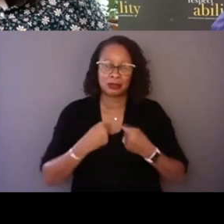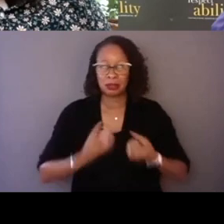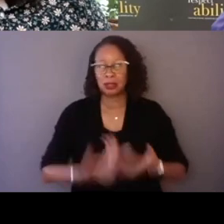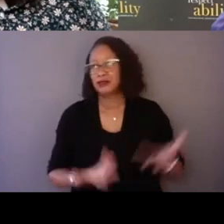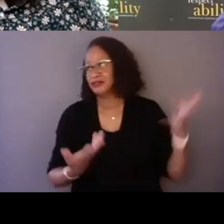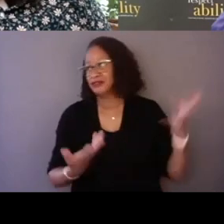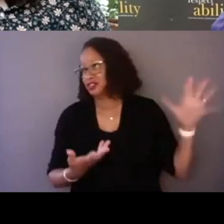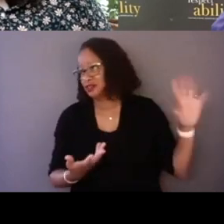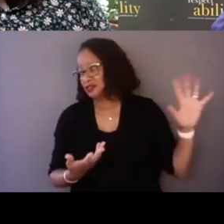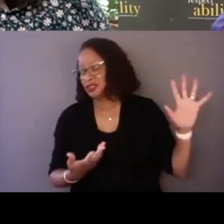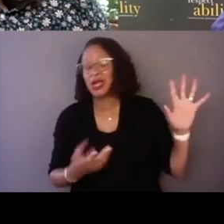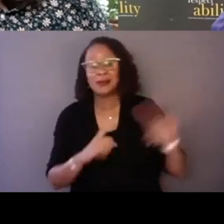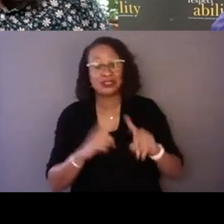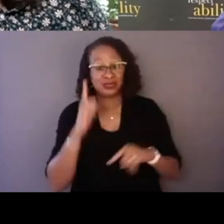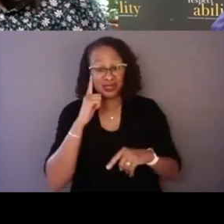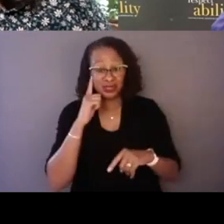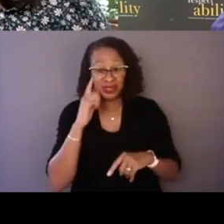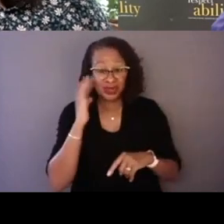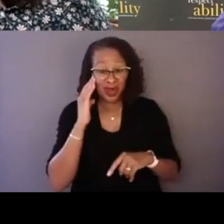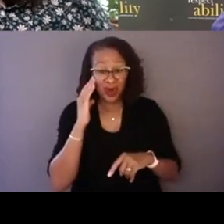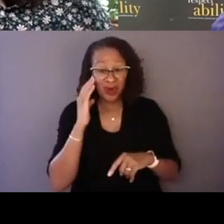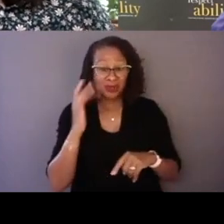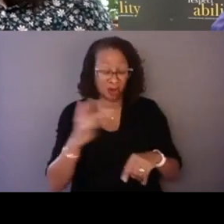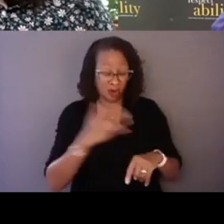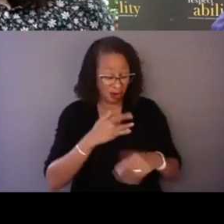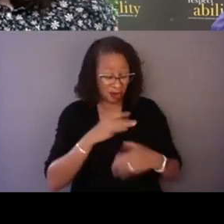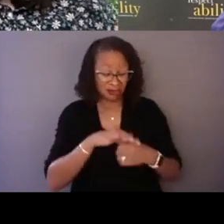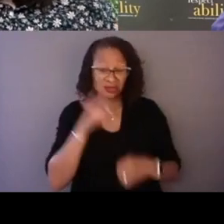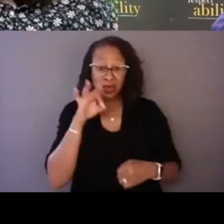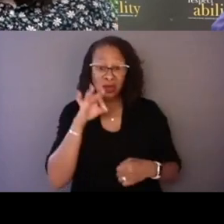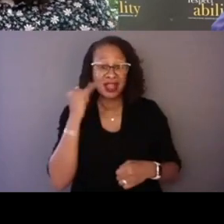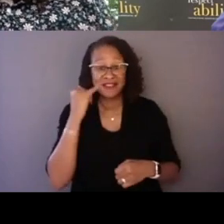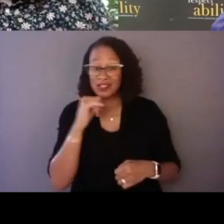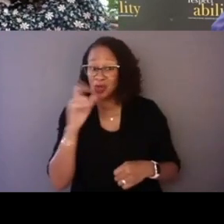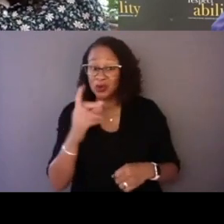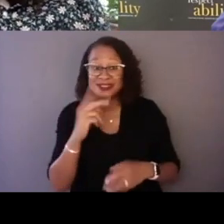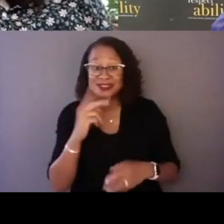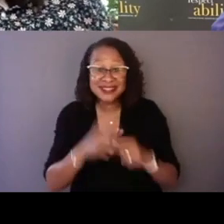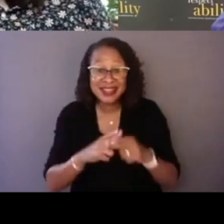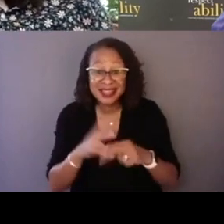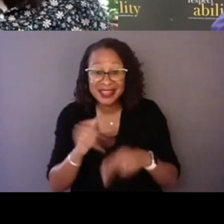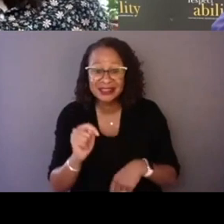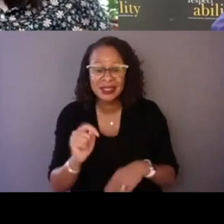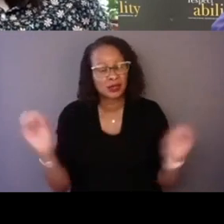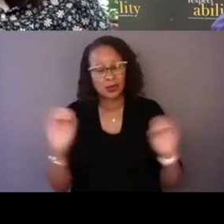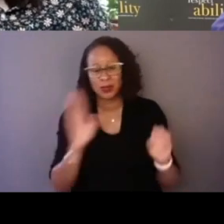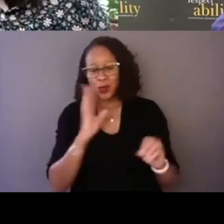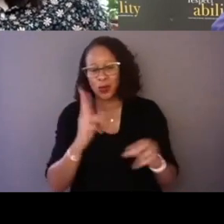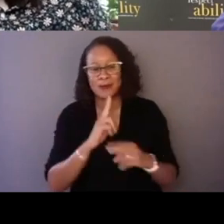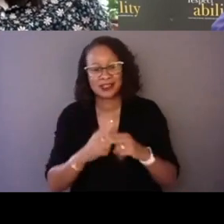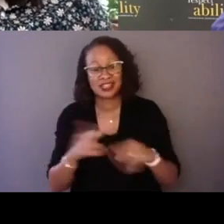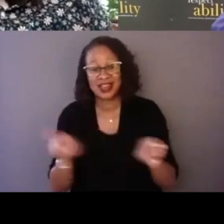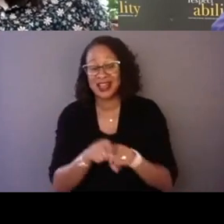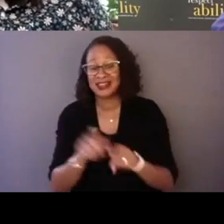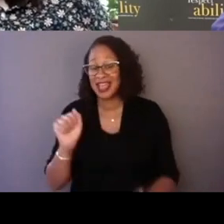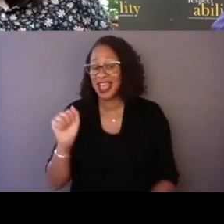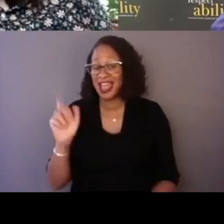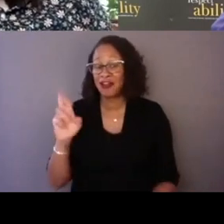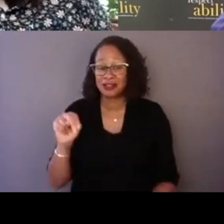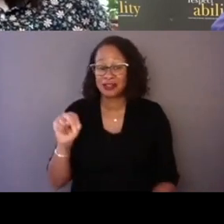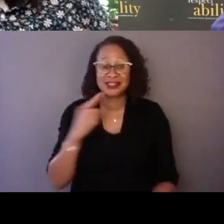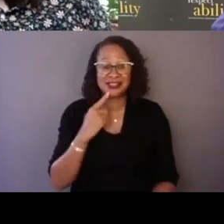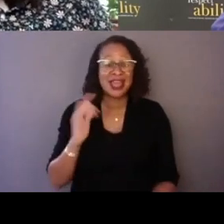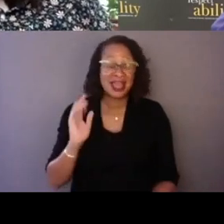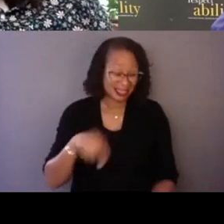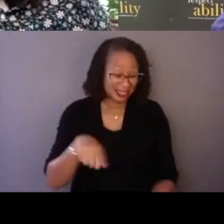have to know in your heart and in your soul that if you don't bring up those issues, nobody will. And as Aaron said, these are my people.